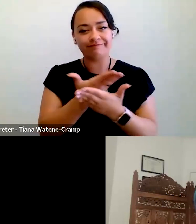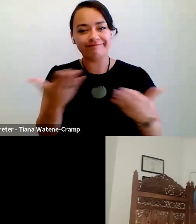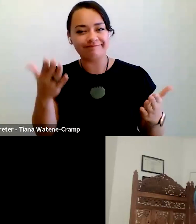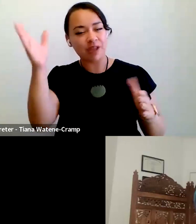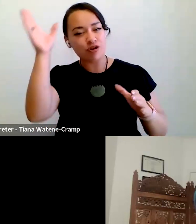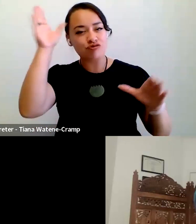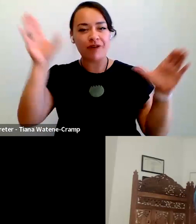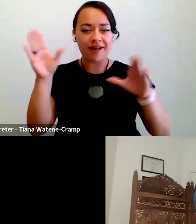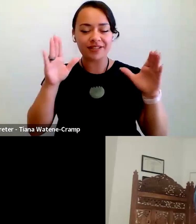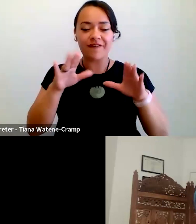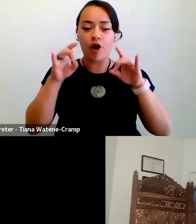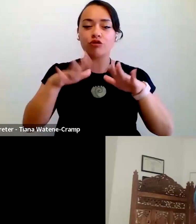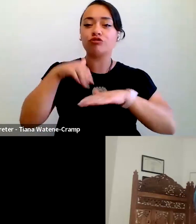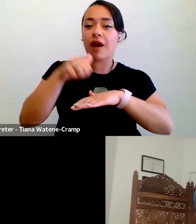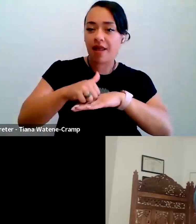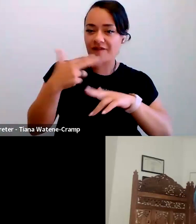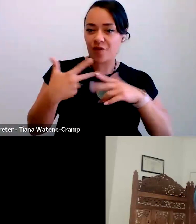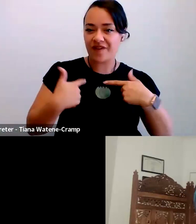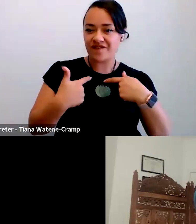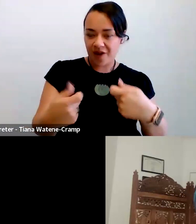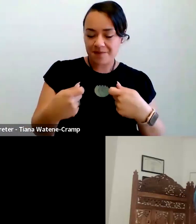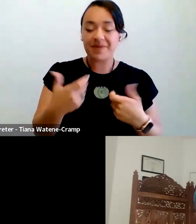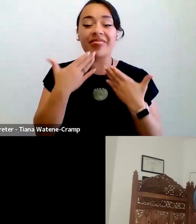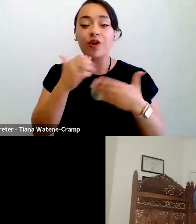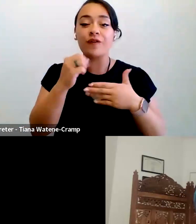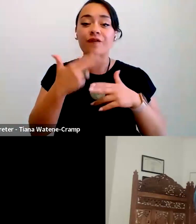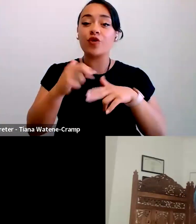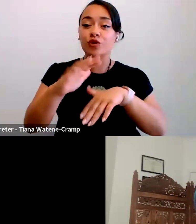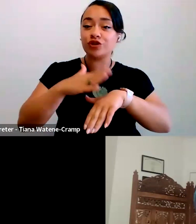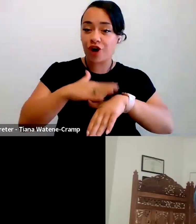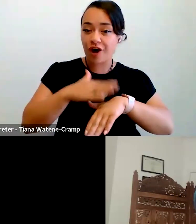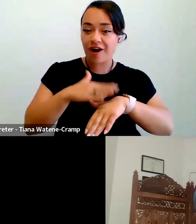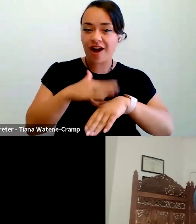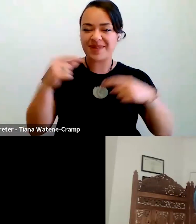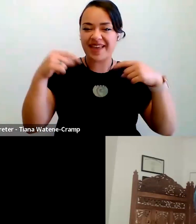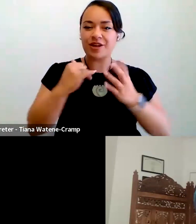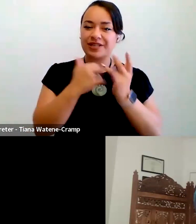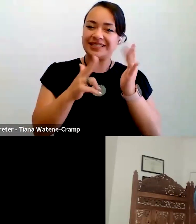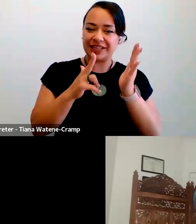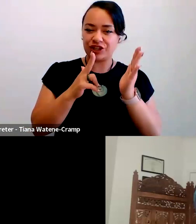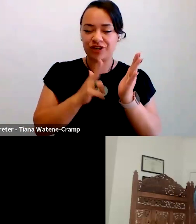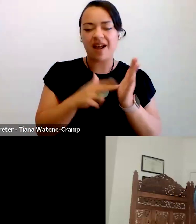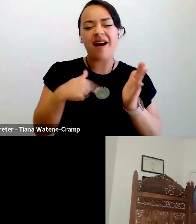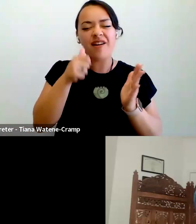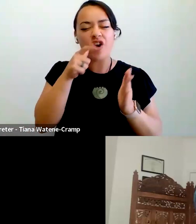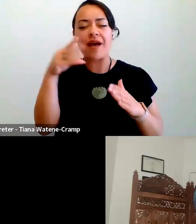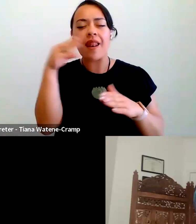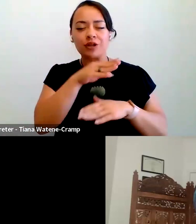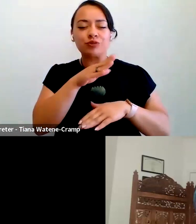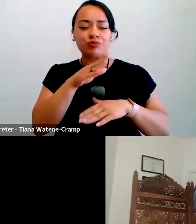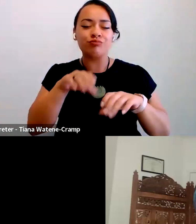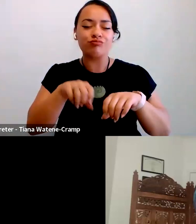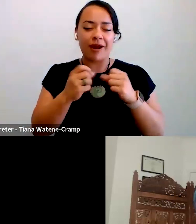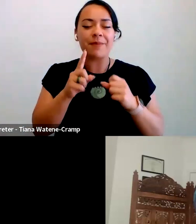and thank you everyone for your time in joining this session over your very valuable lunch break today. Before jumping in,